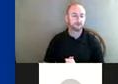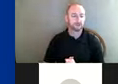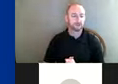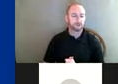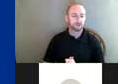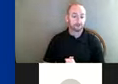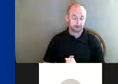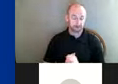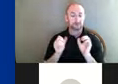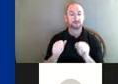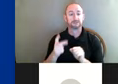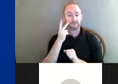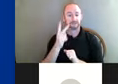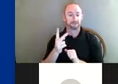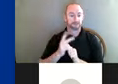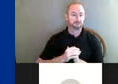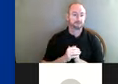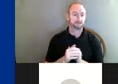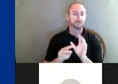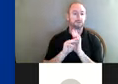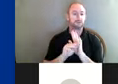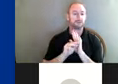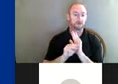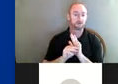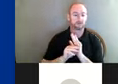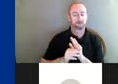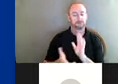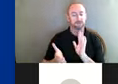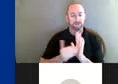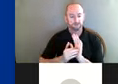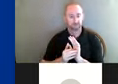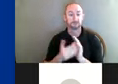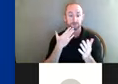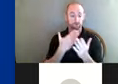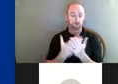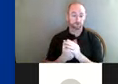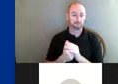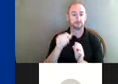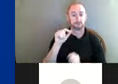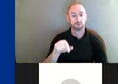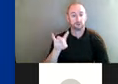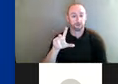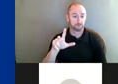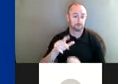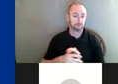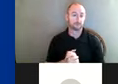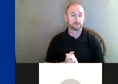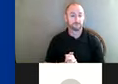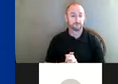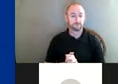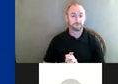You can see the model performance here again was quite good at 0.83.